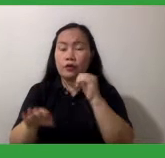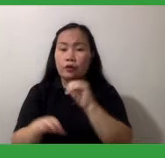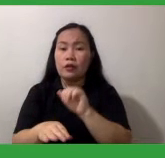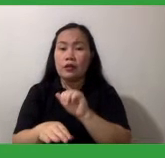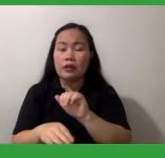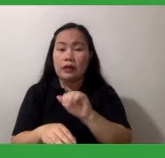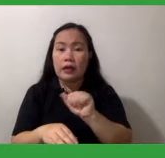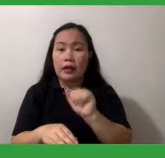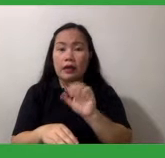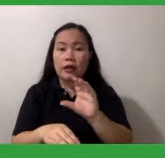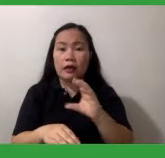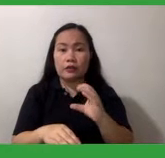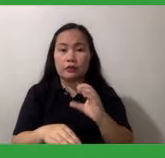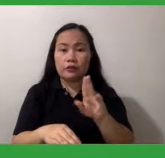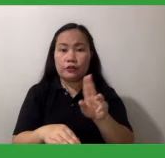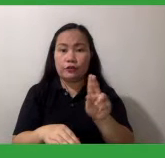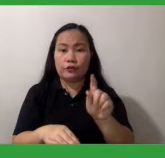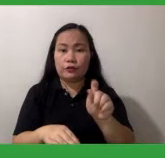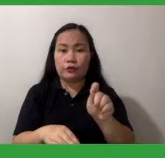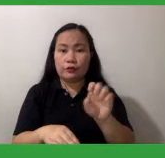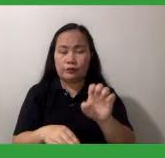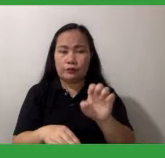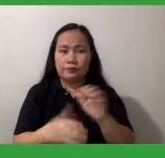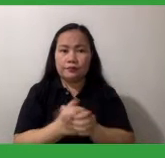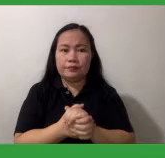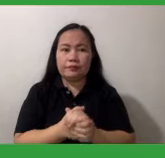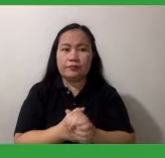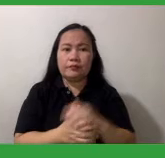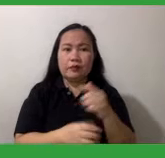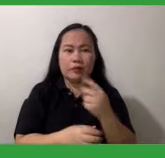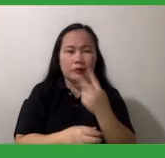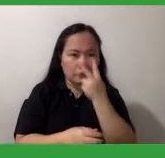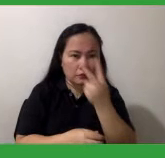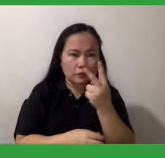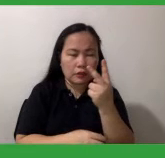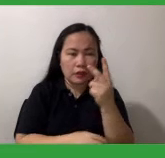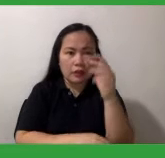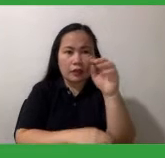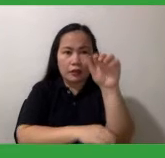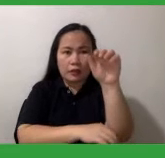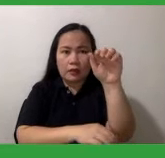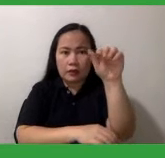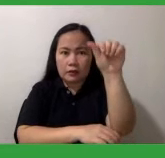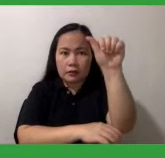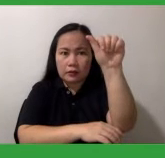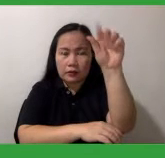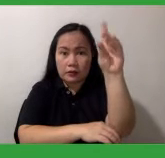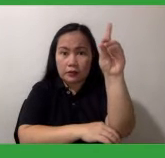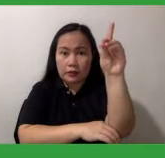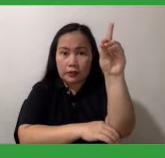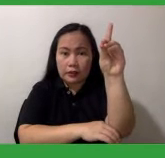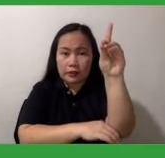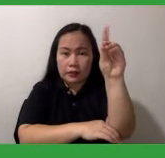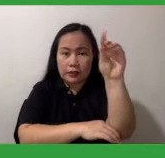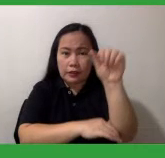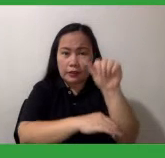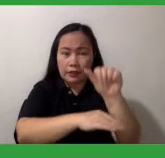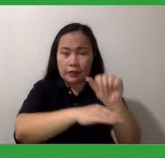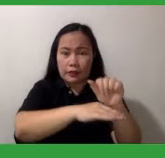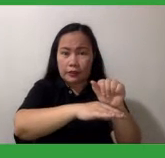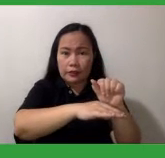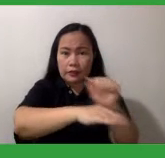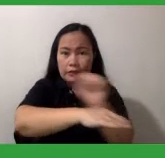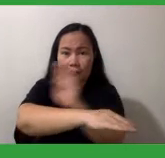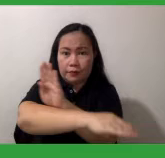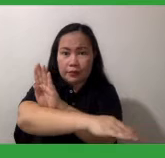Let us now proceed on the second kind of angle. So we have the given angle DAB. So again, simulan natin